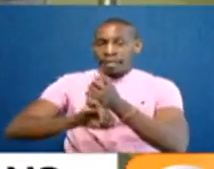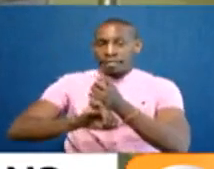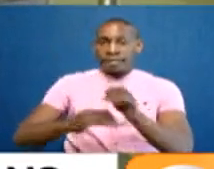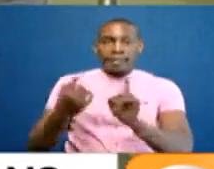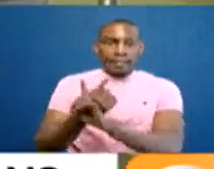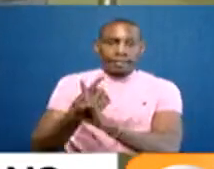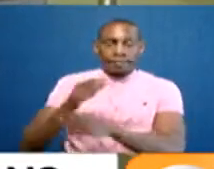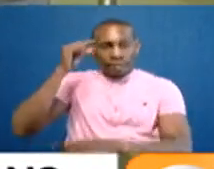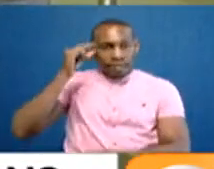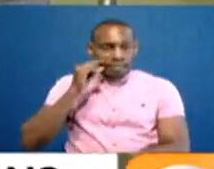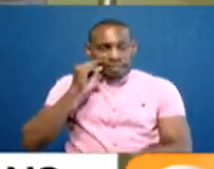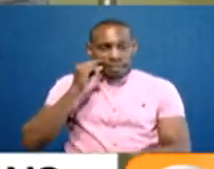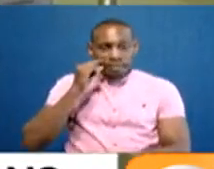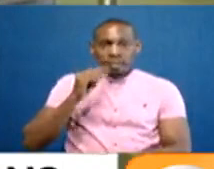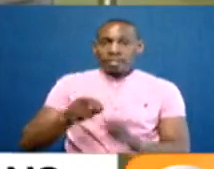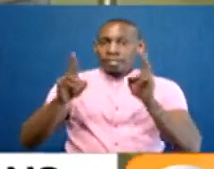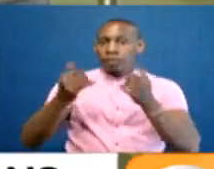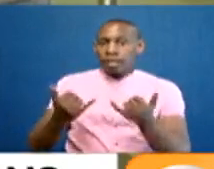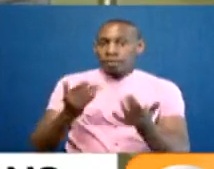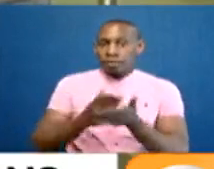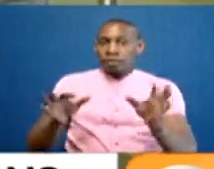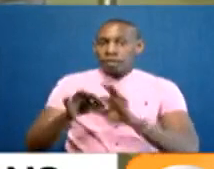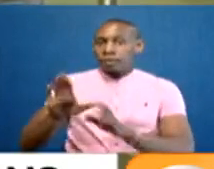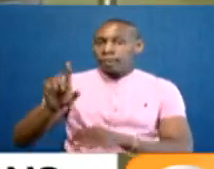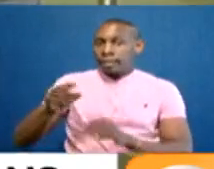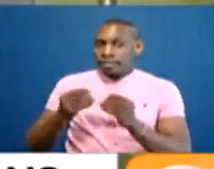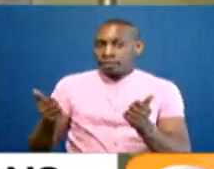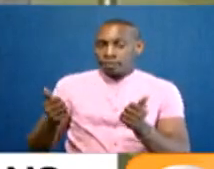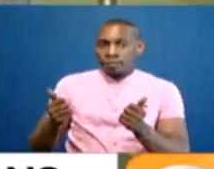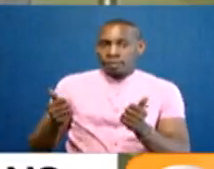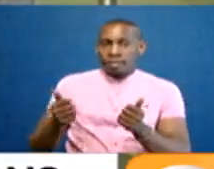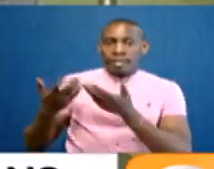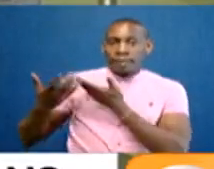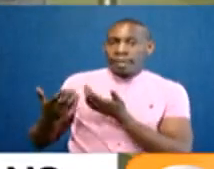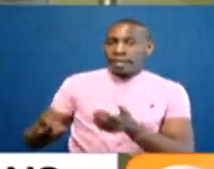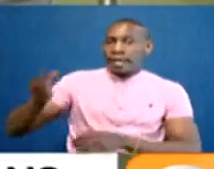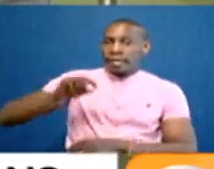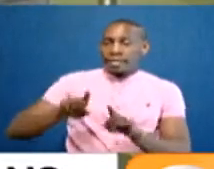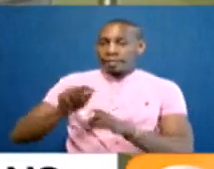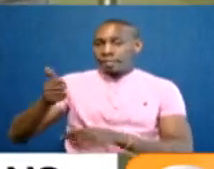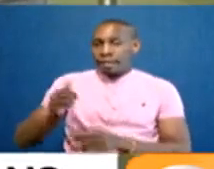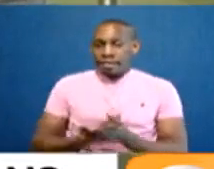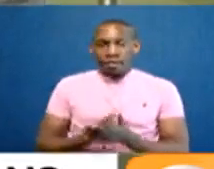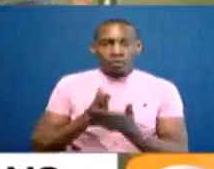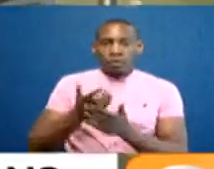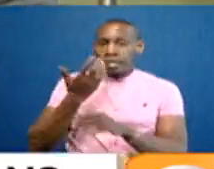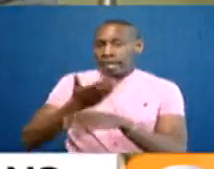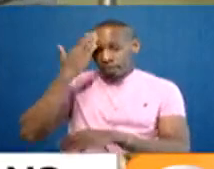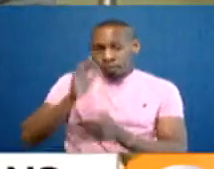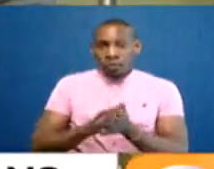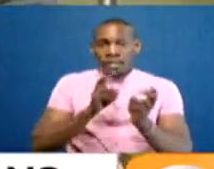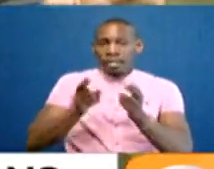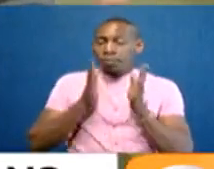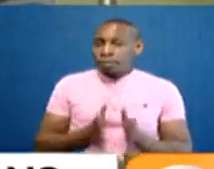other gender stereotypes. So this is part of what they have to deal with as an extra burden. And some of those, it's hard to tell, are these